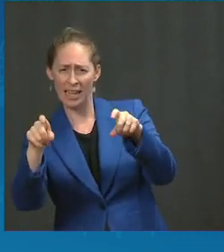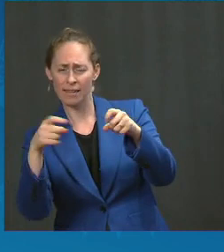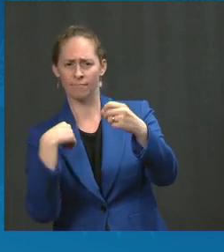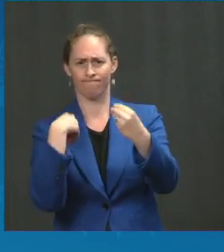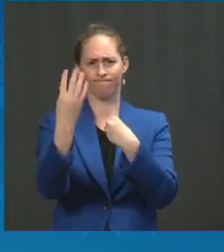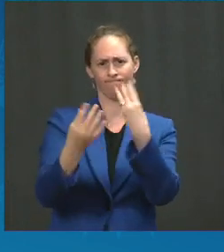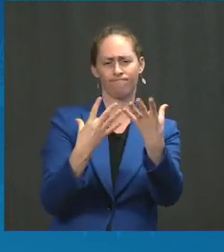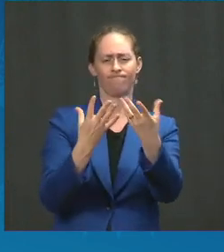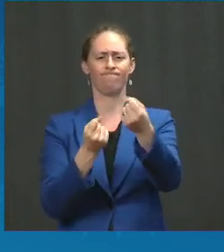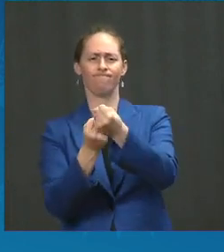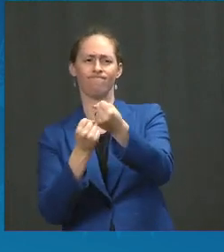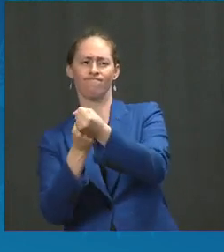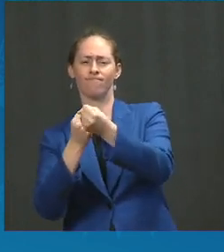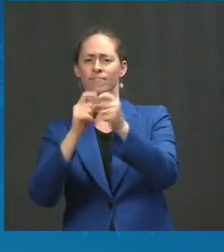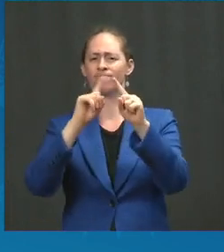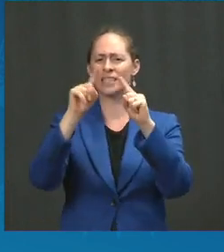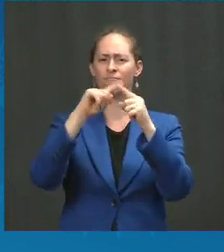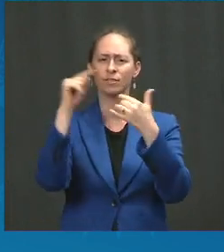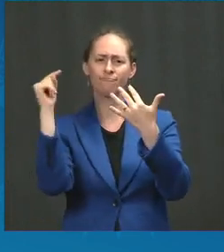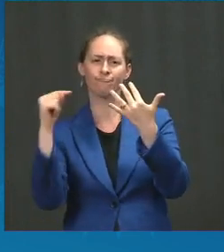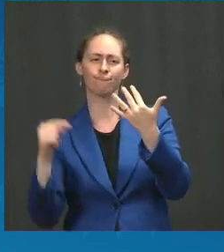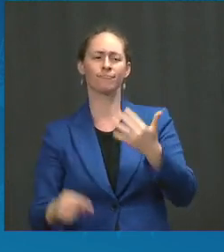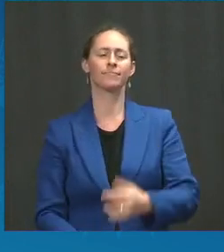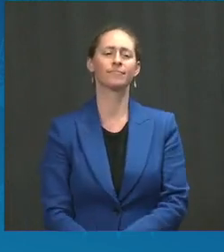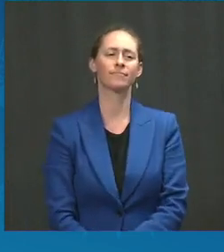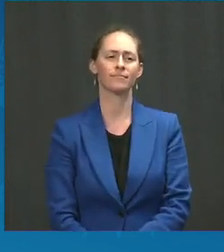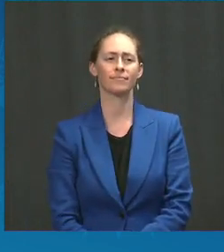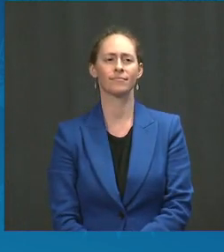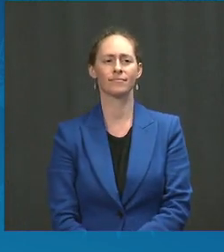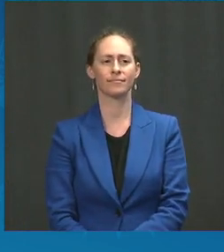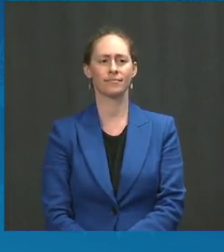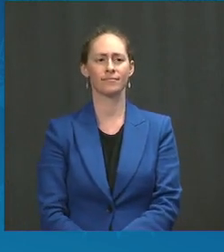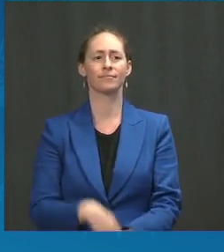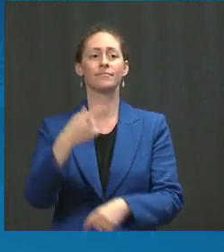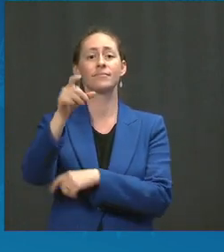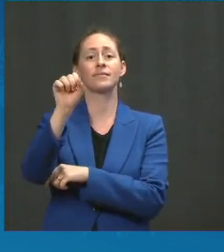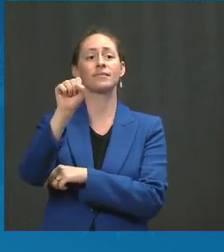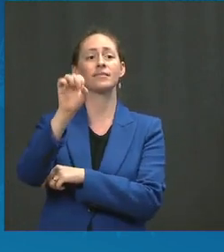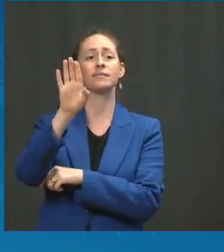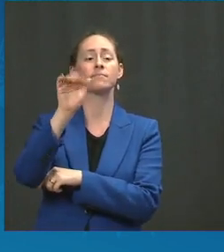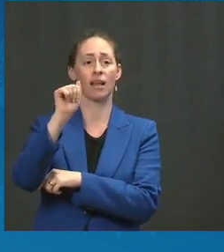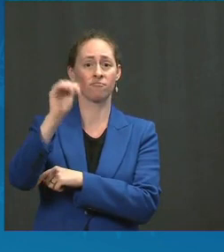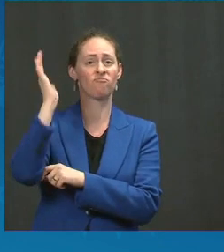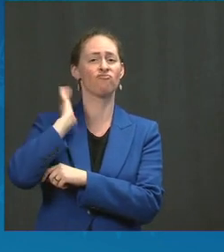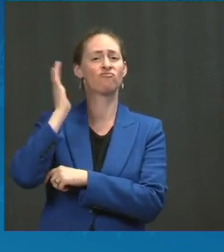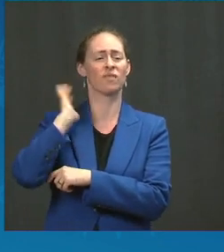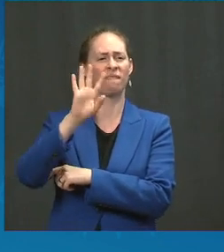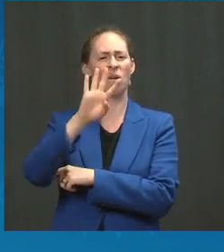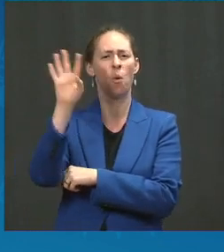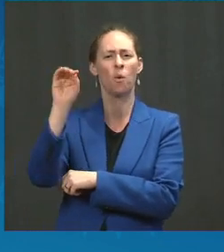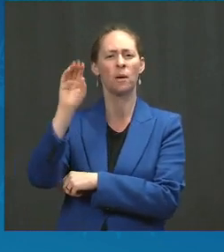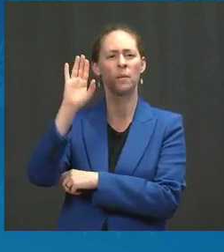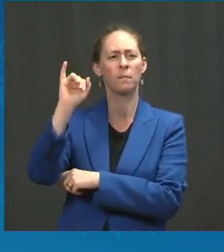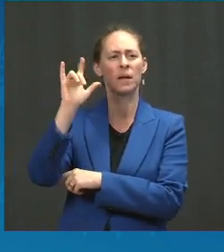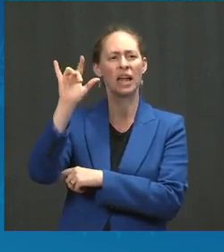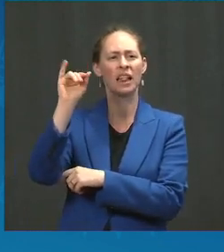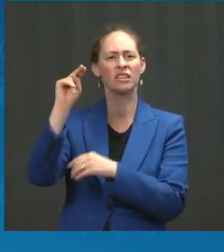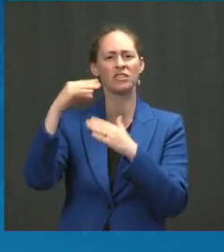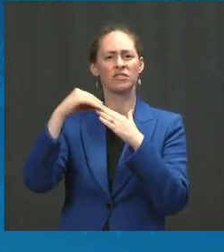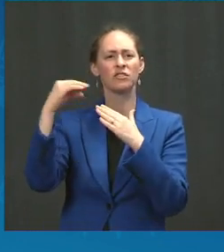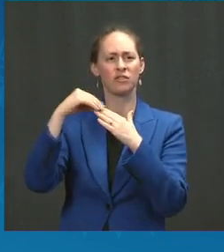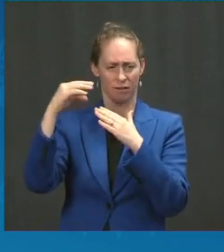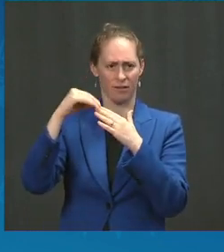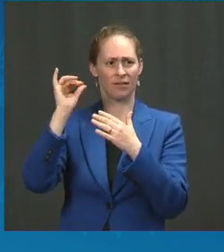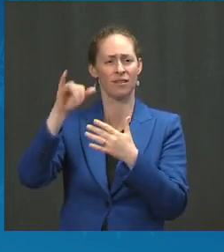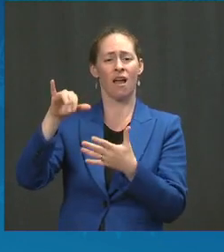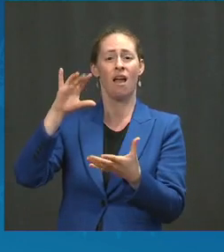economy. The SBA has scaled from a $40 billion portfolio to more than $1 trillion in relief, and we remain